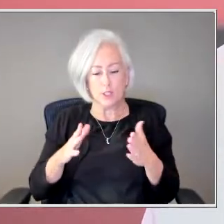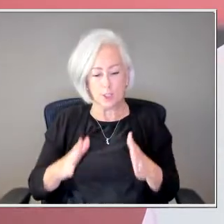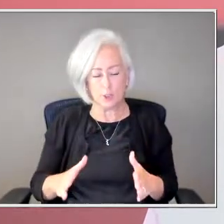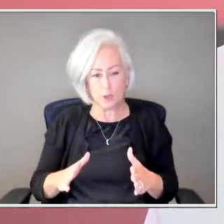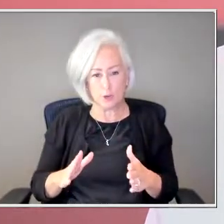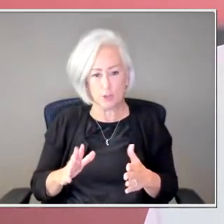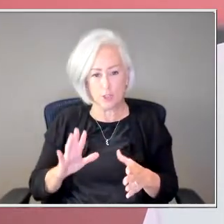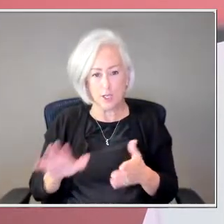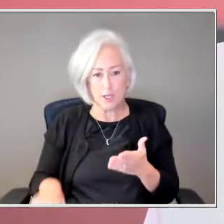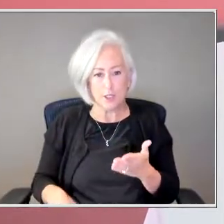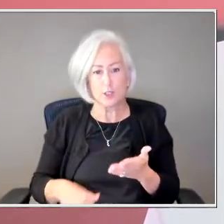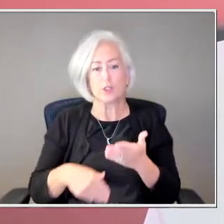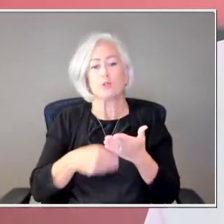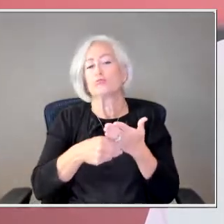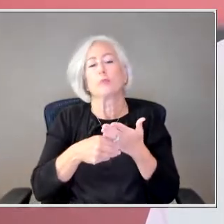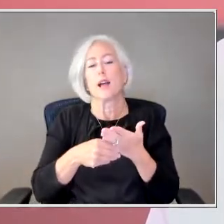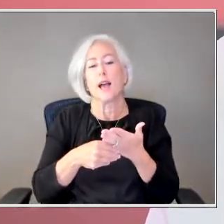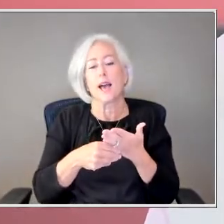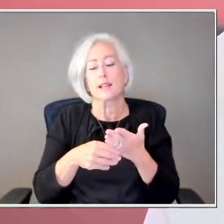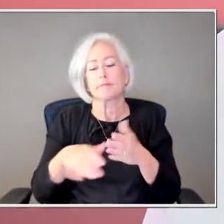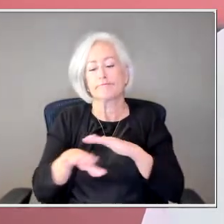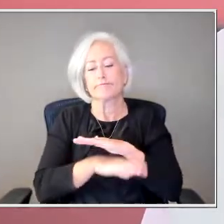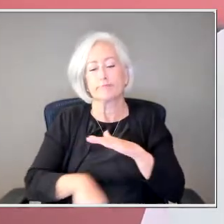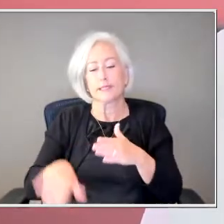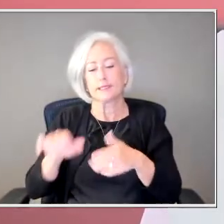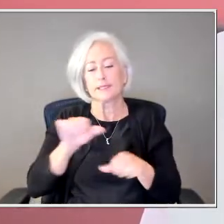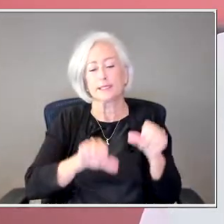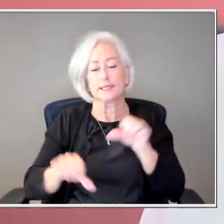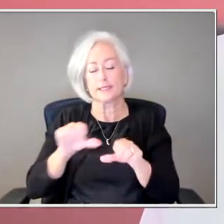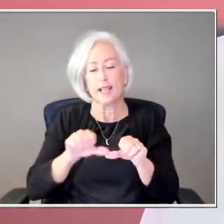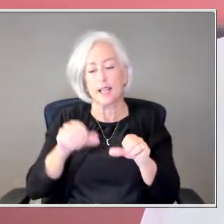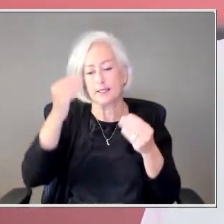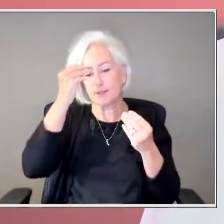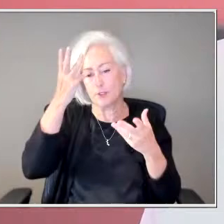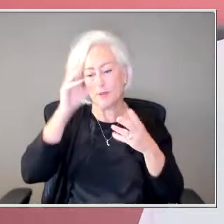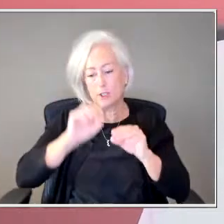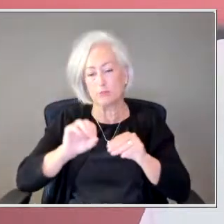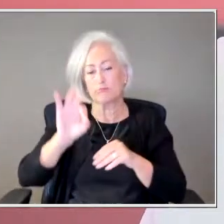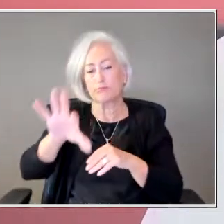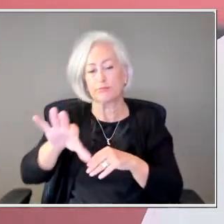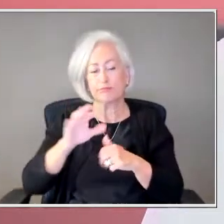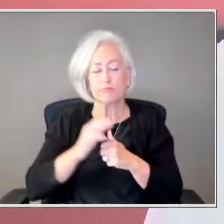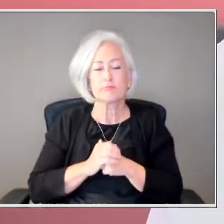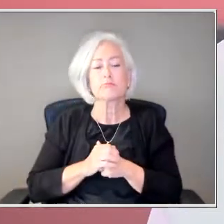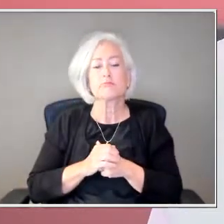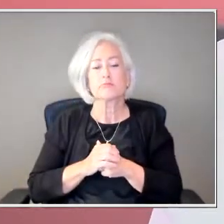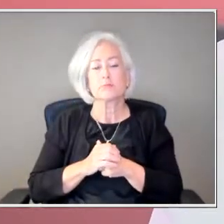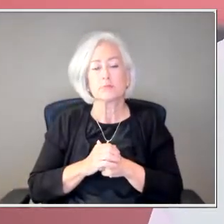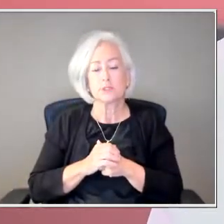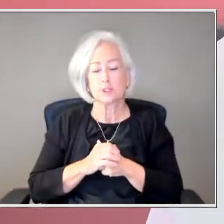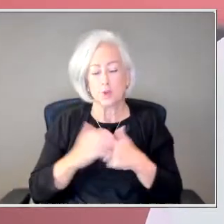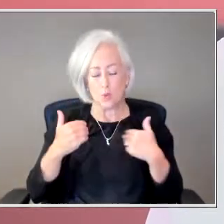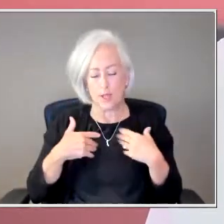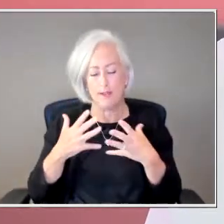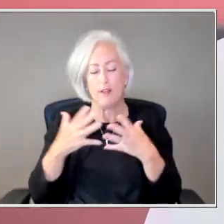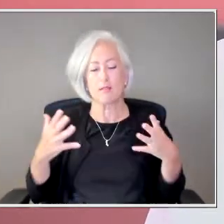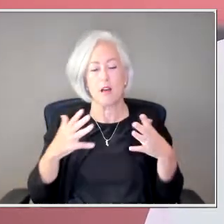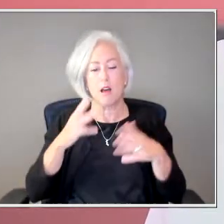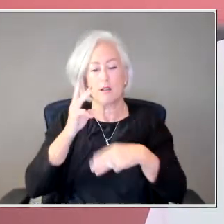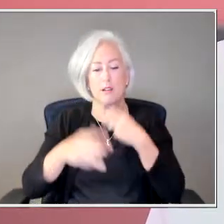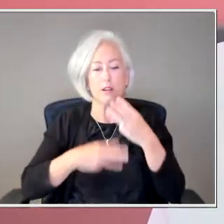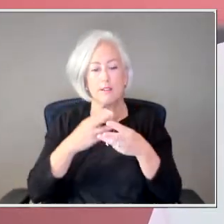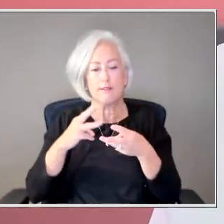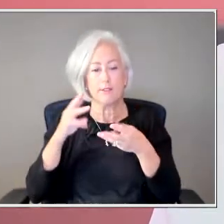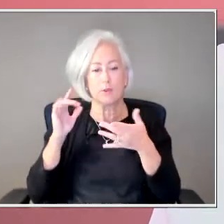basic science things. And so it's, there's a world of research that we're trying